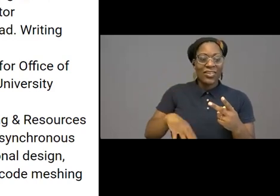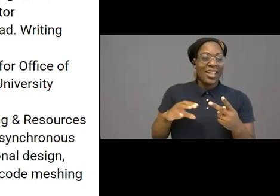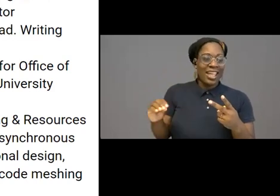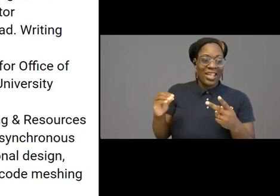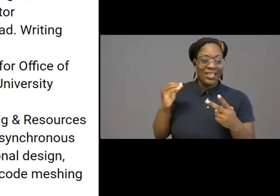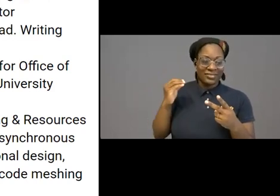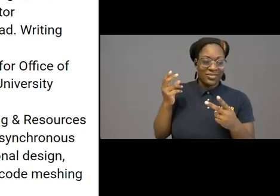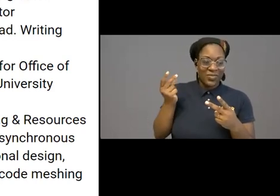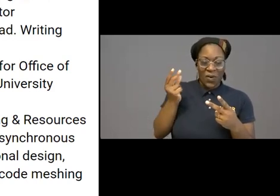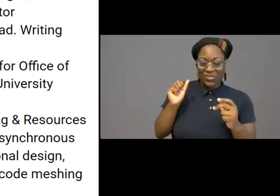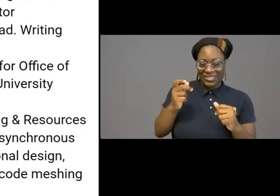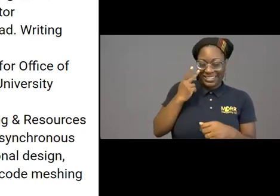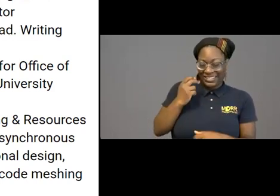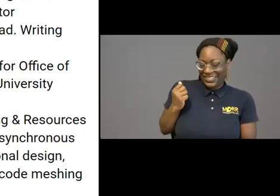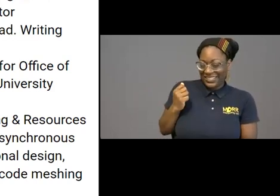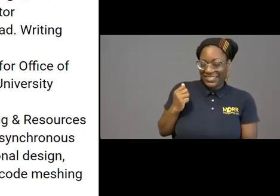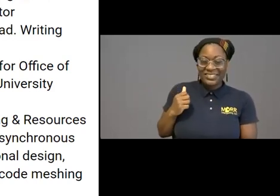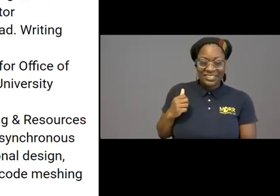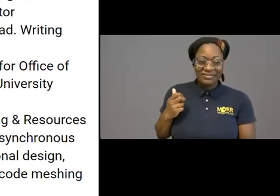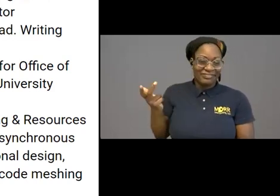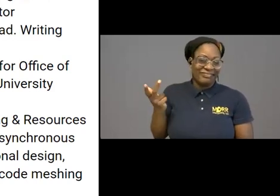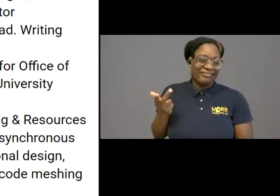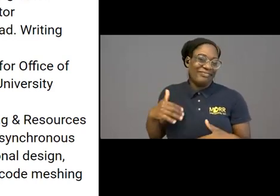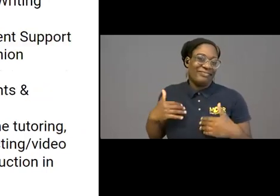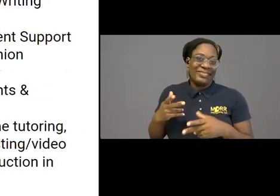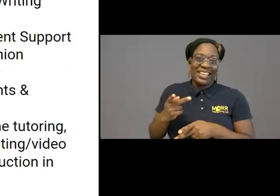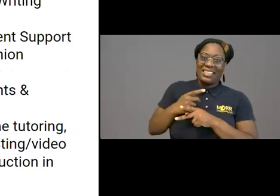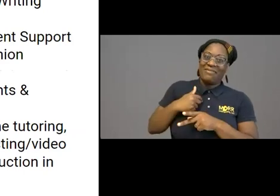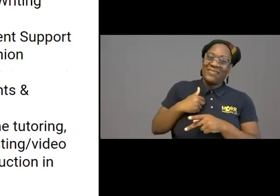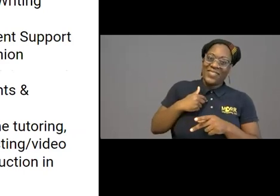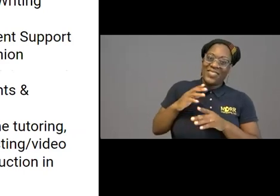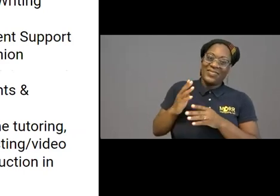So that's it for me, and I'll hand it over to Elle.